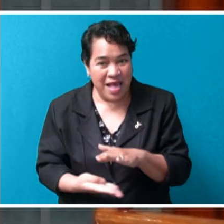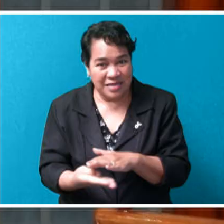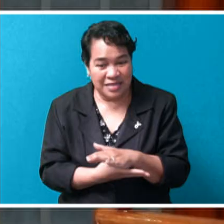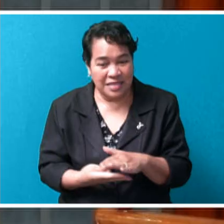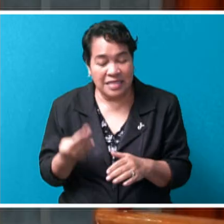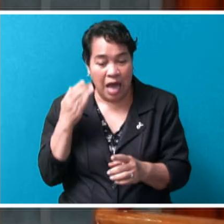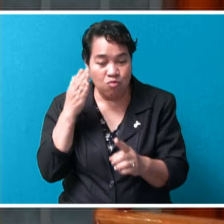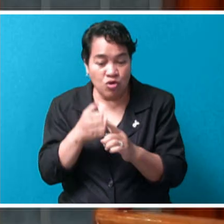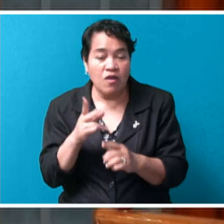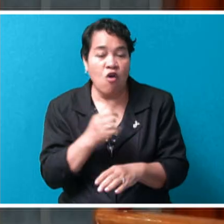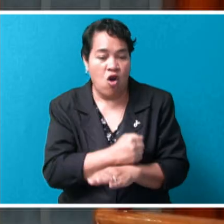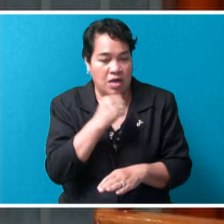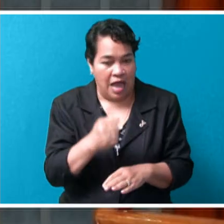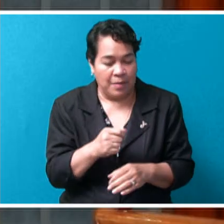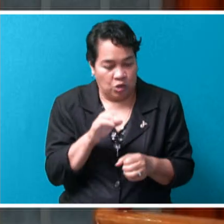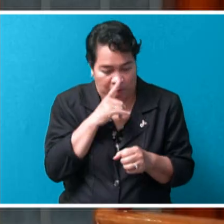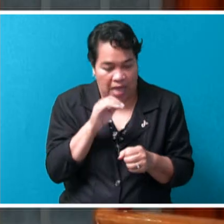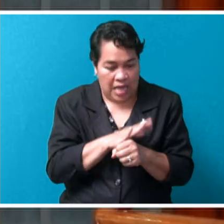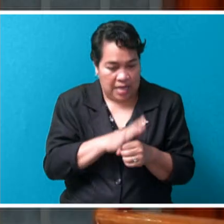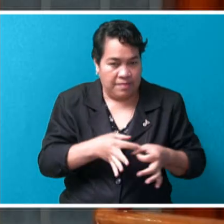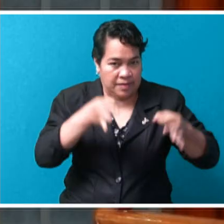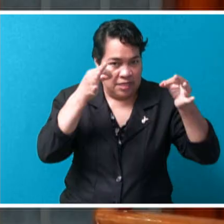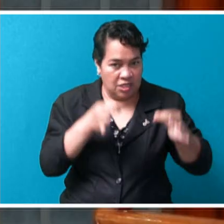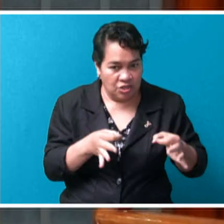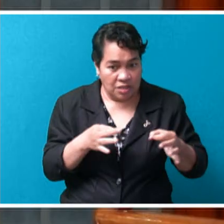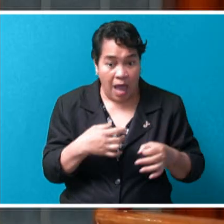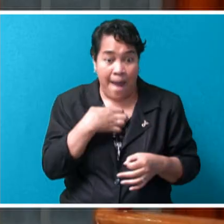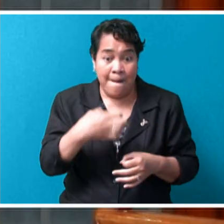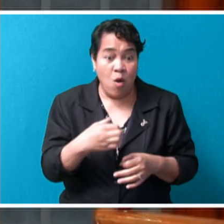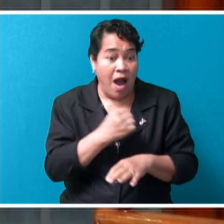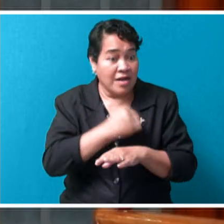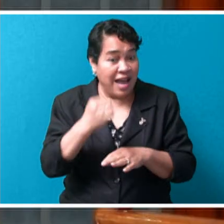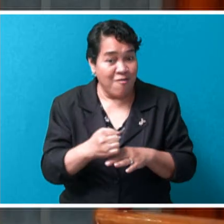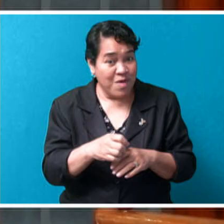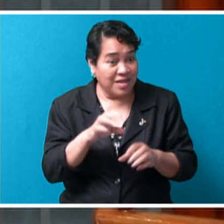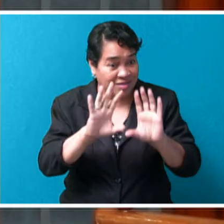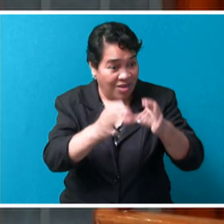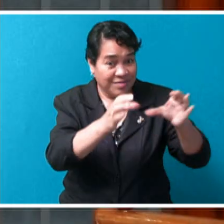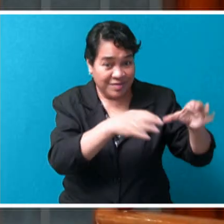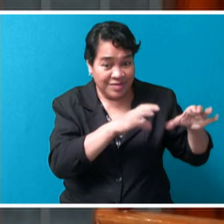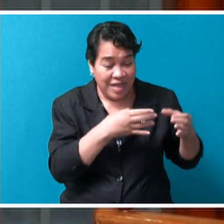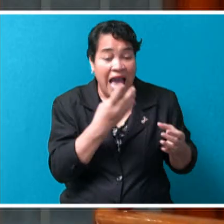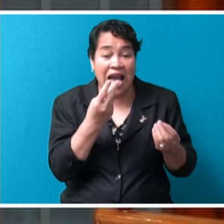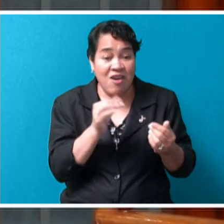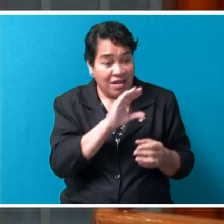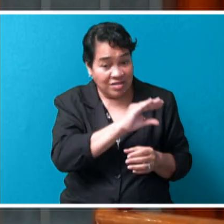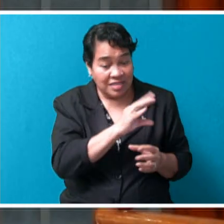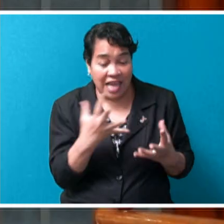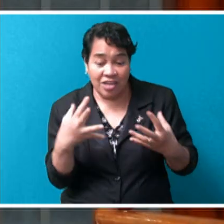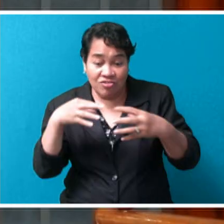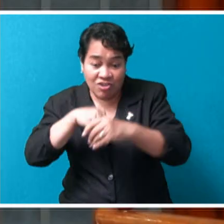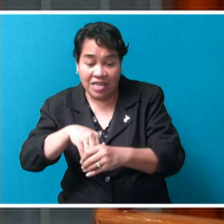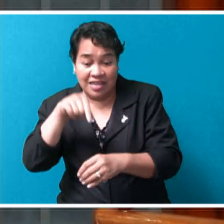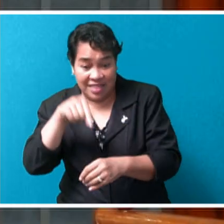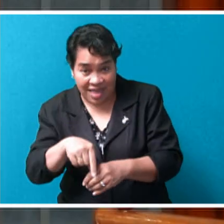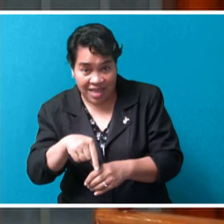approach for government decision-making. As more government agencies' grant programs are integrated into the portal,